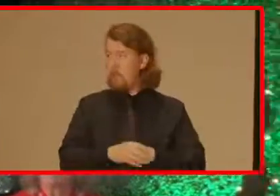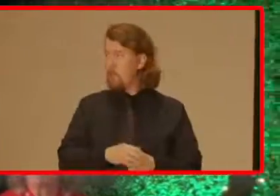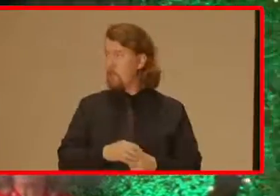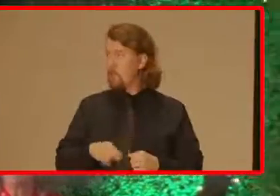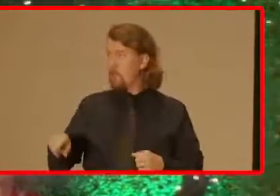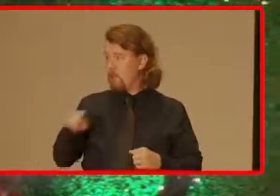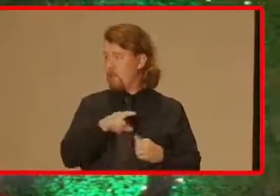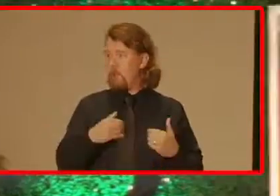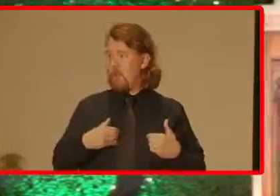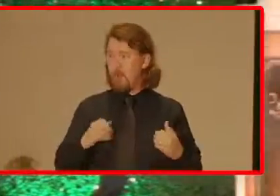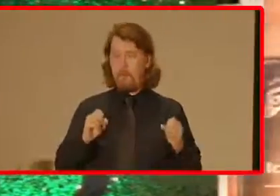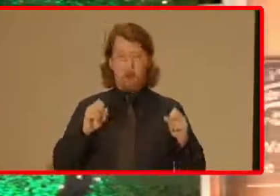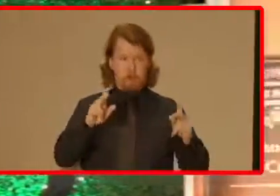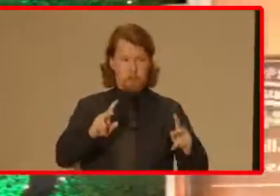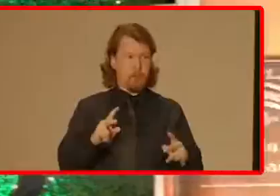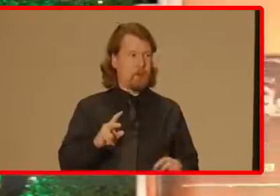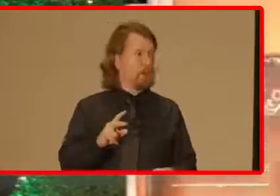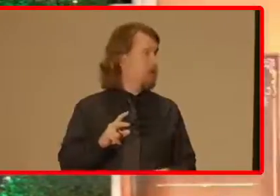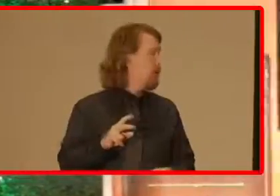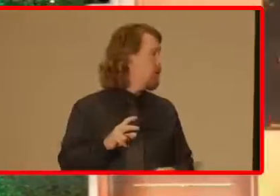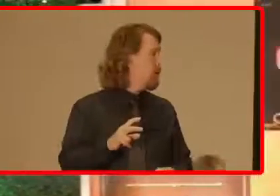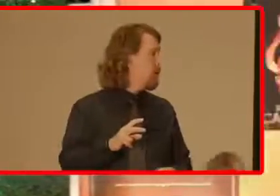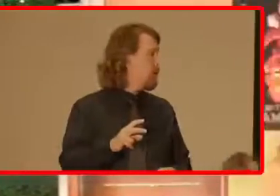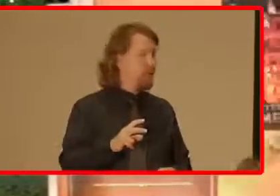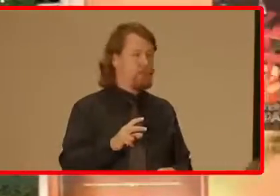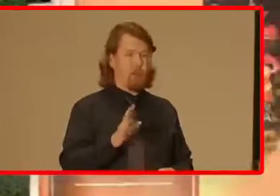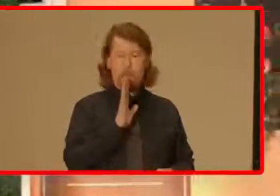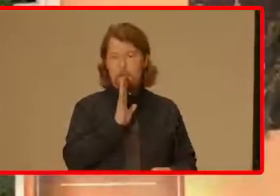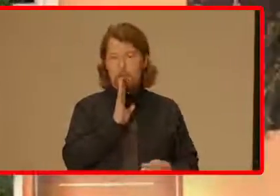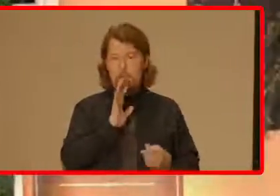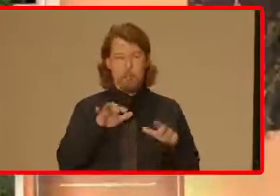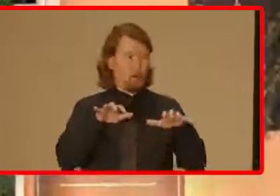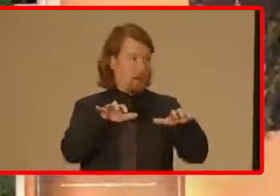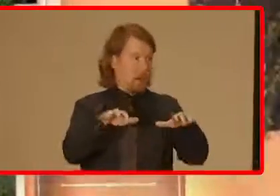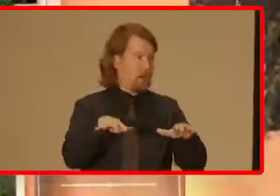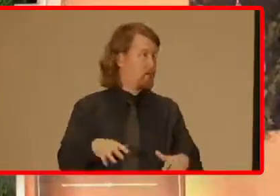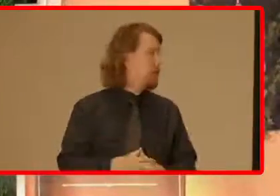have an opportunity to address the audience.